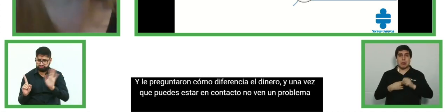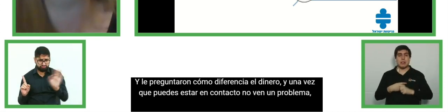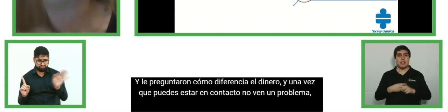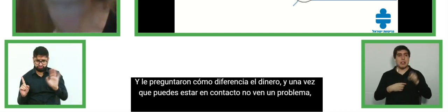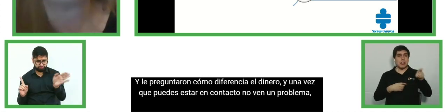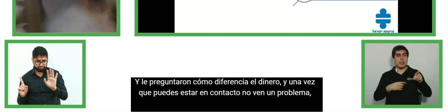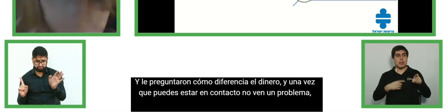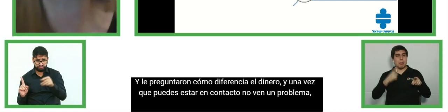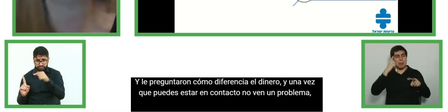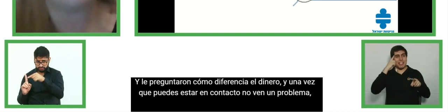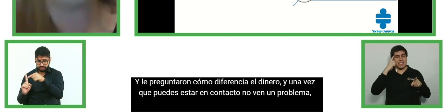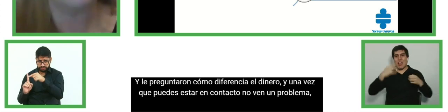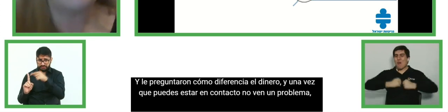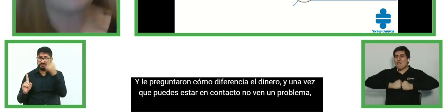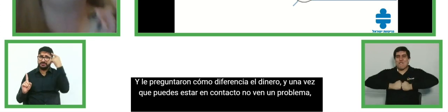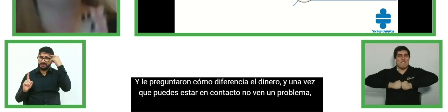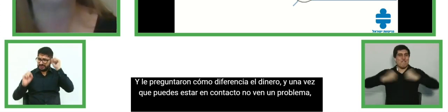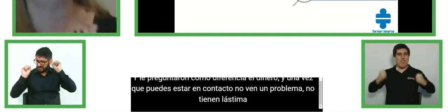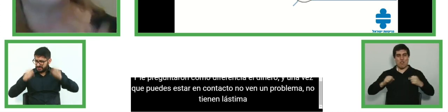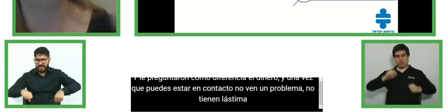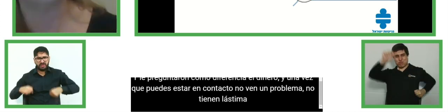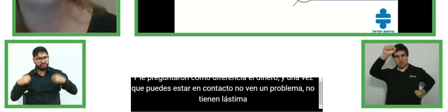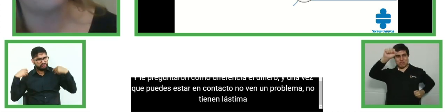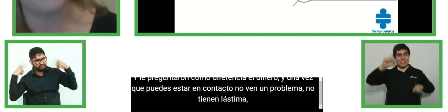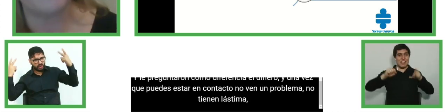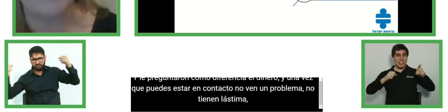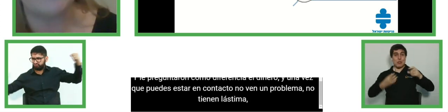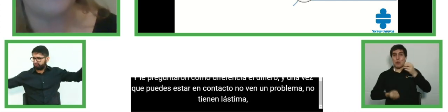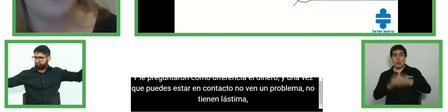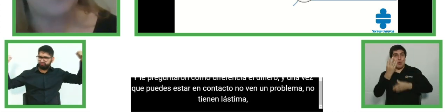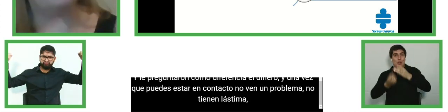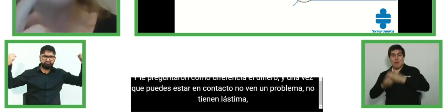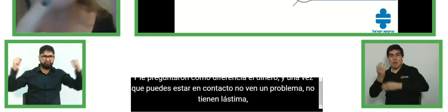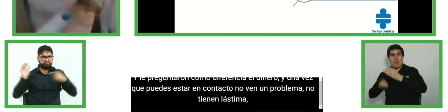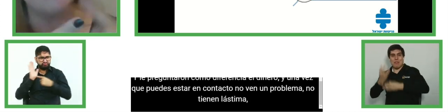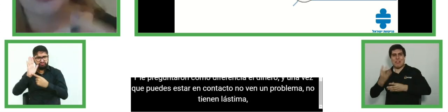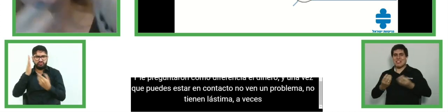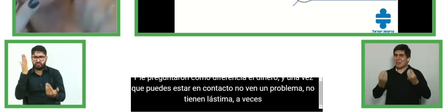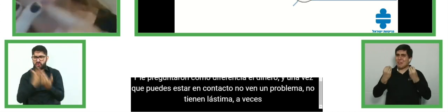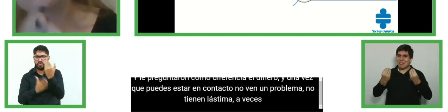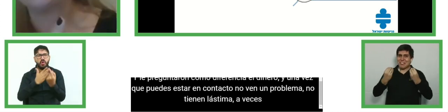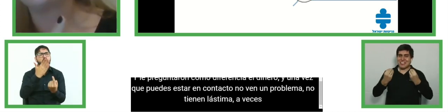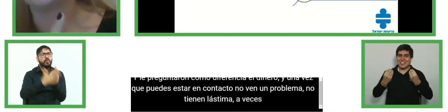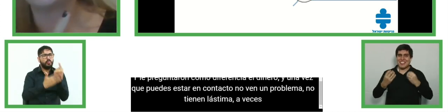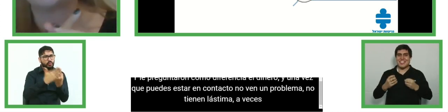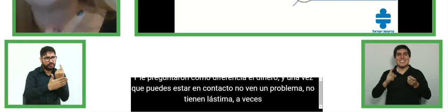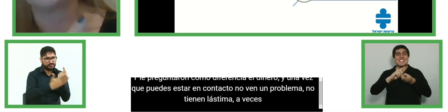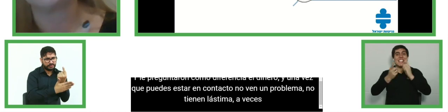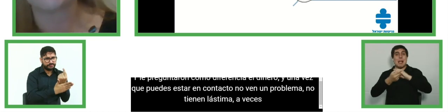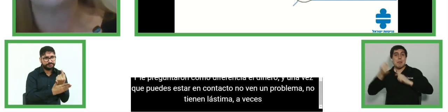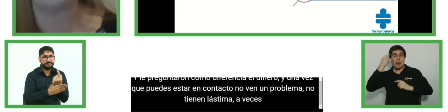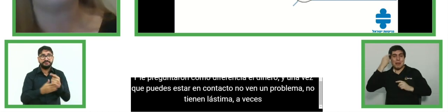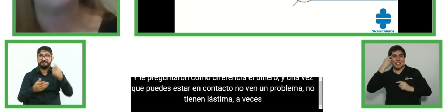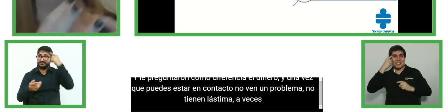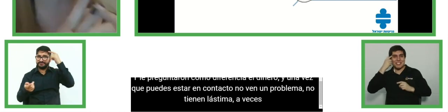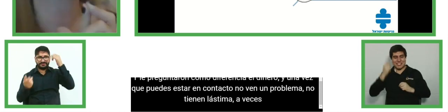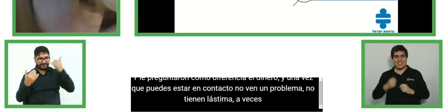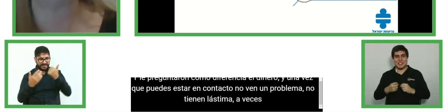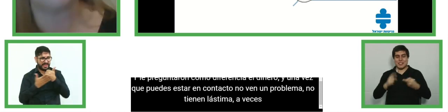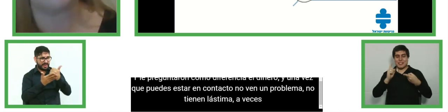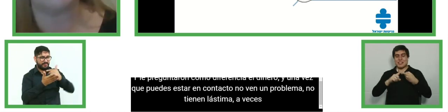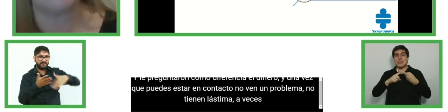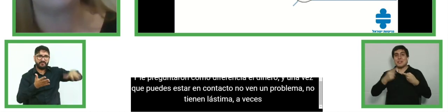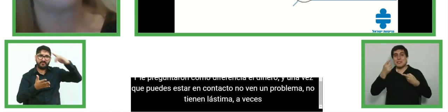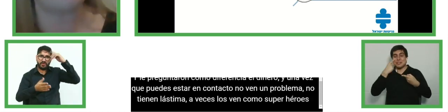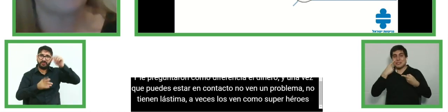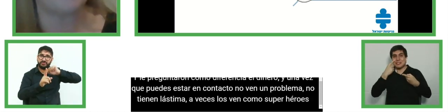changes perspective. But again, knowledge and getting to know the person is not enough. The experiences is very, very crucial. And because